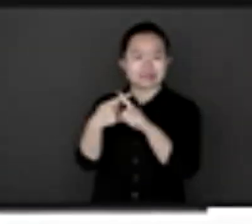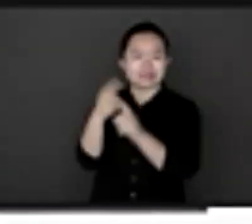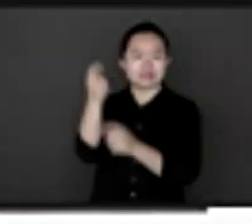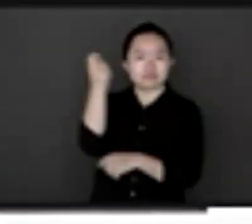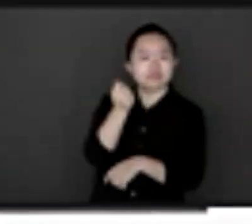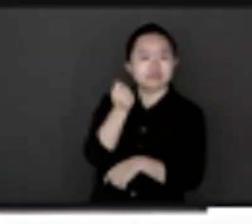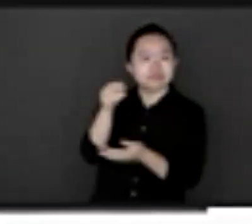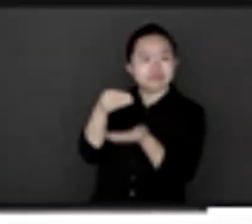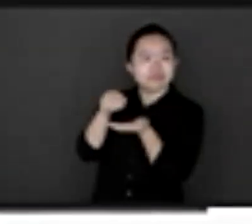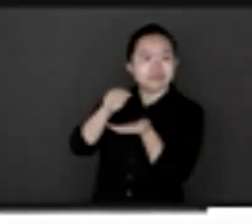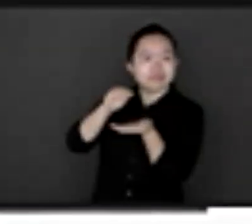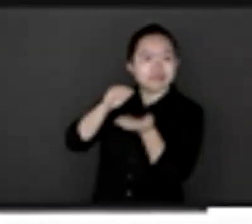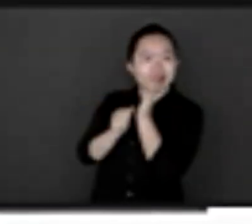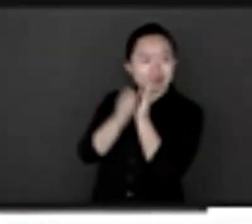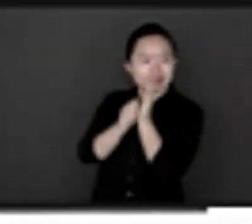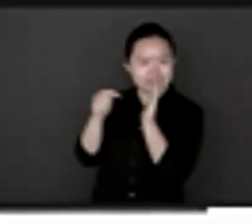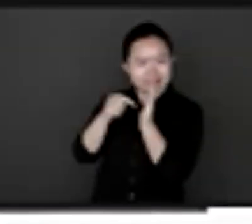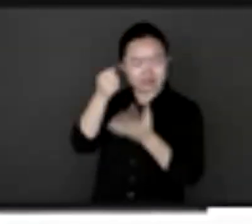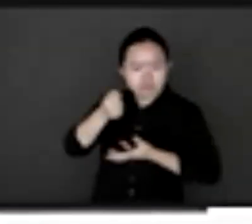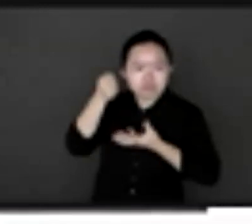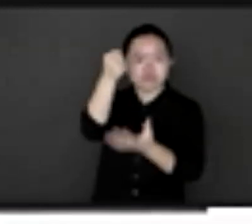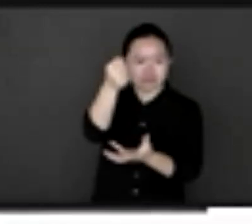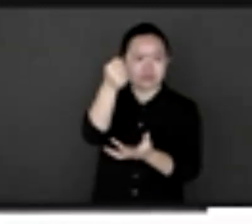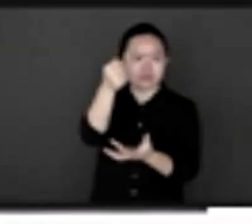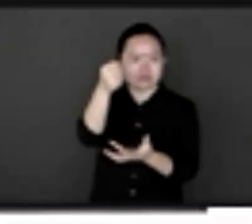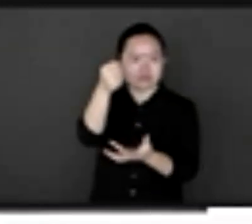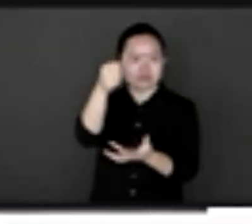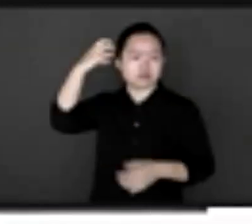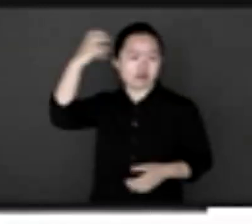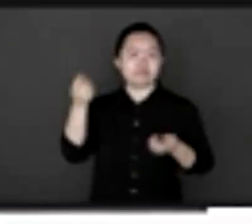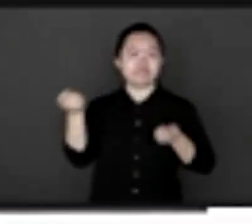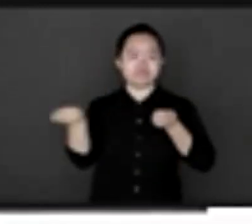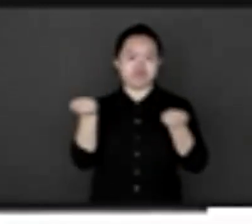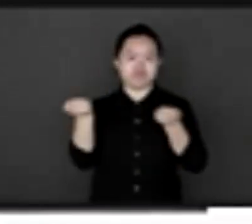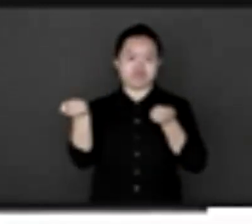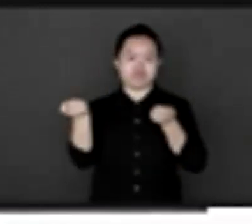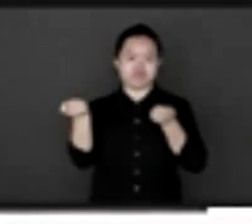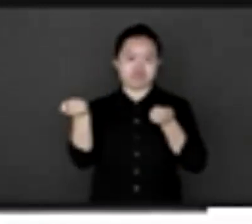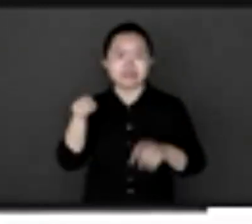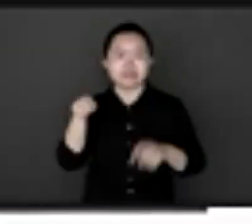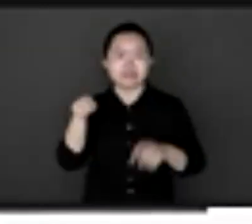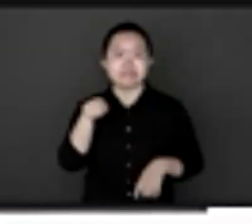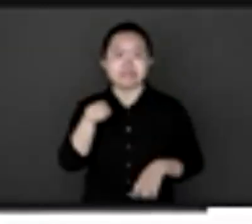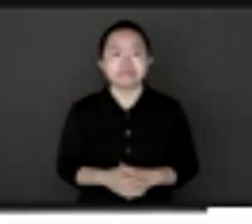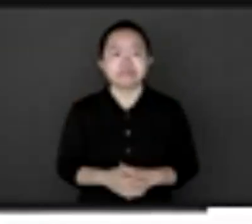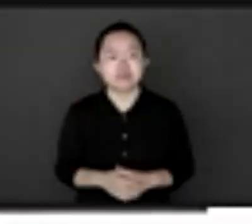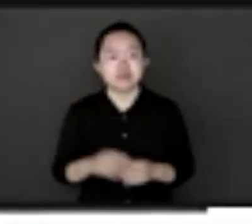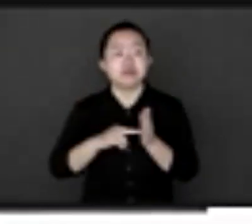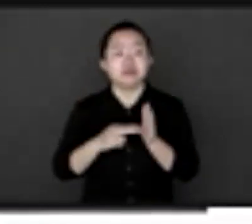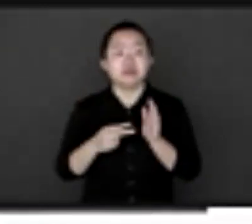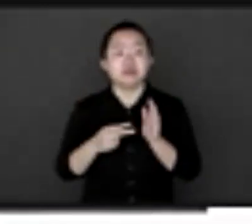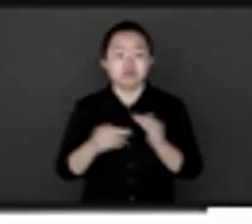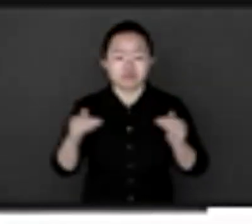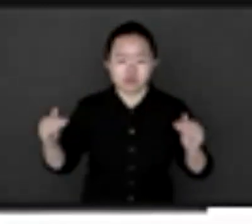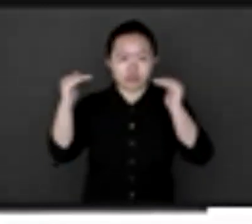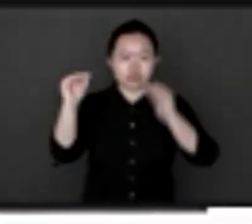with or the government's or taxpayers' money. That means that we have at least 8,000 of those organizations. So kind of